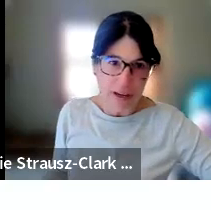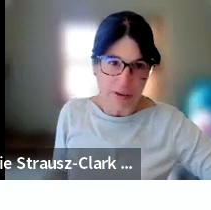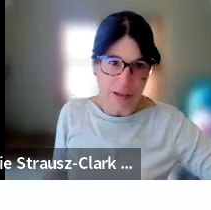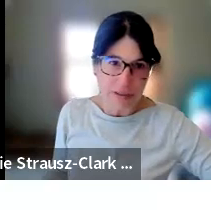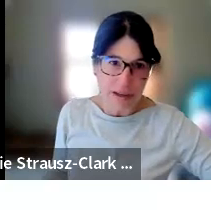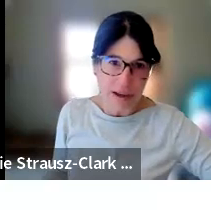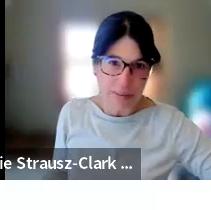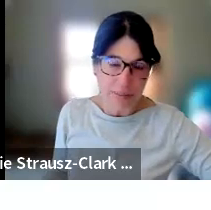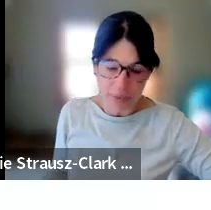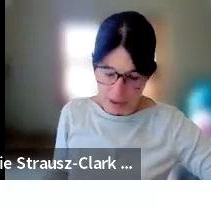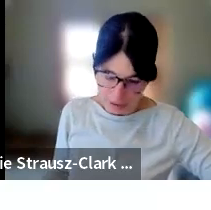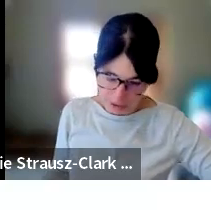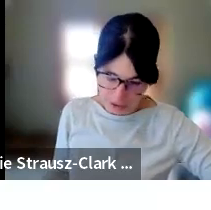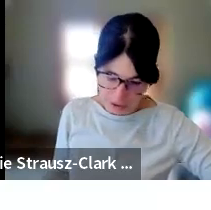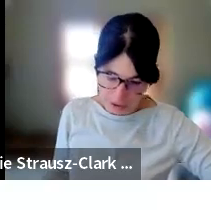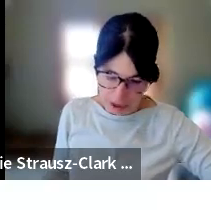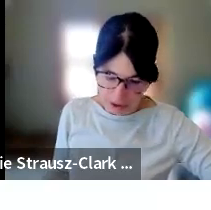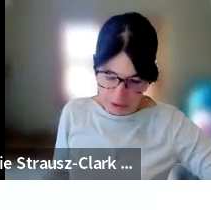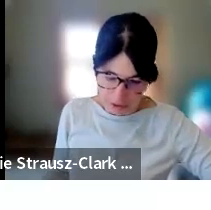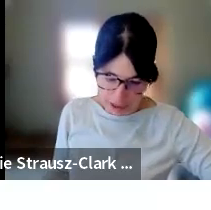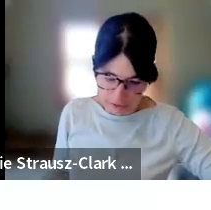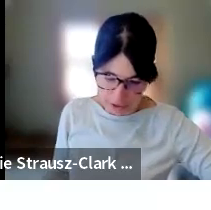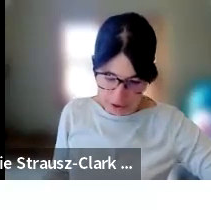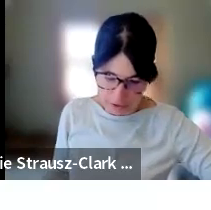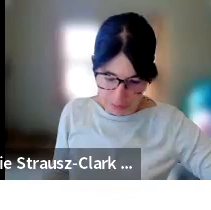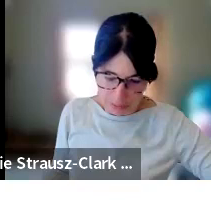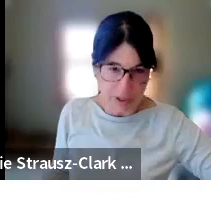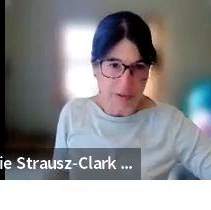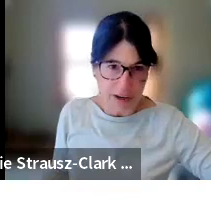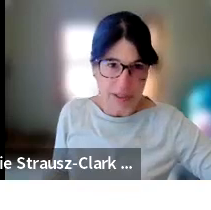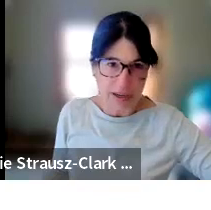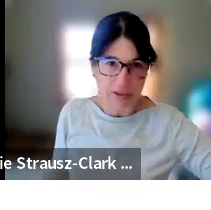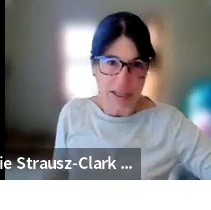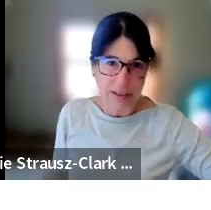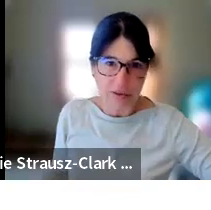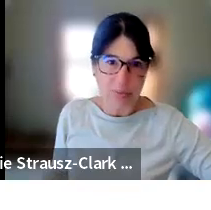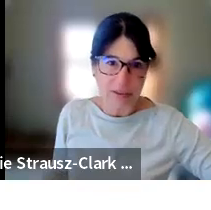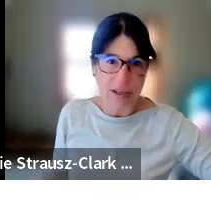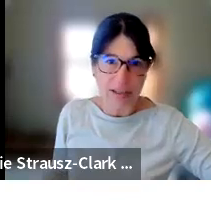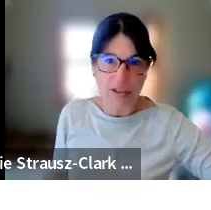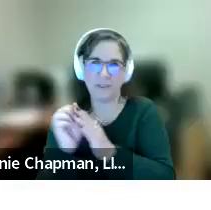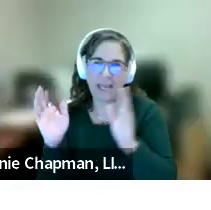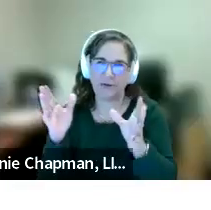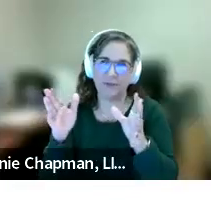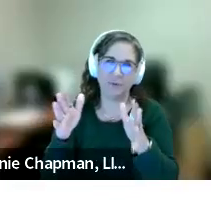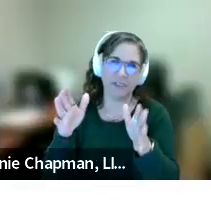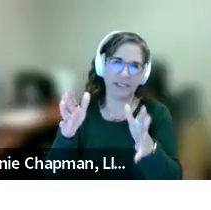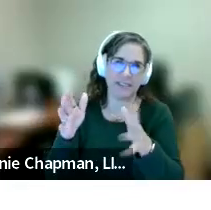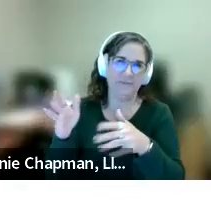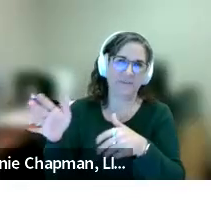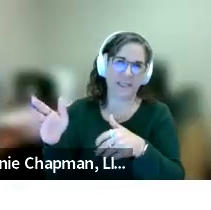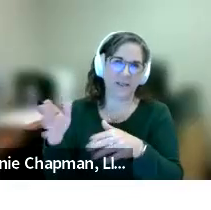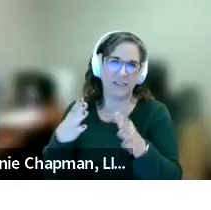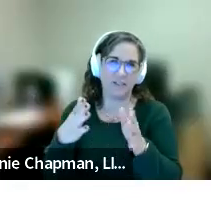reference veterans, that we also include active duty service members and families, understanding. Yes. So the acronym for